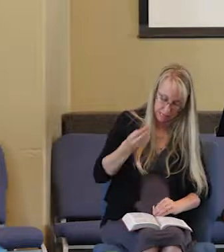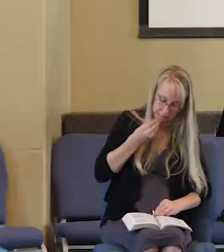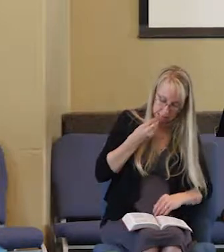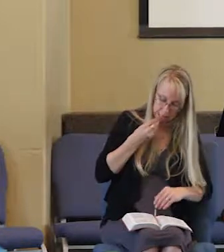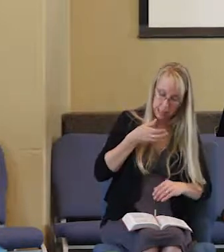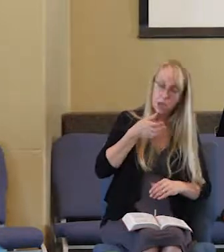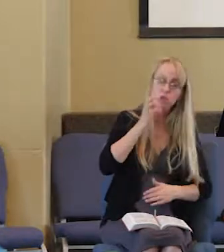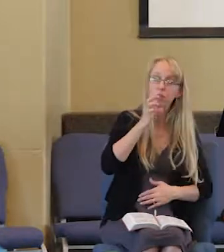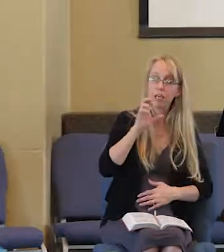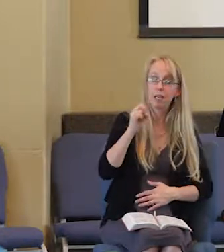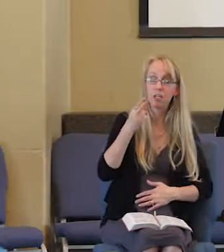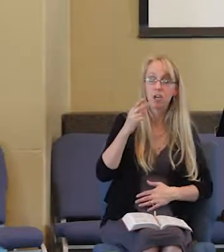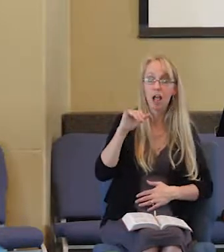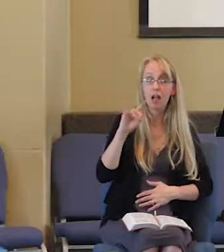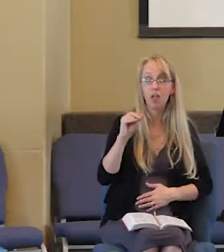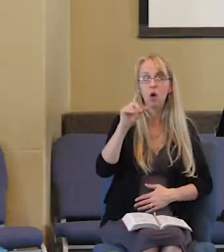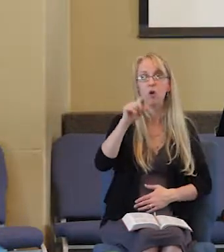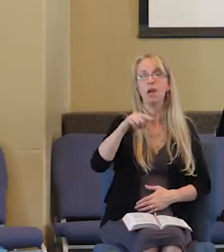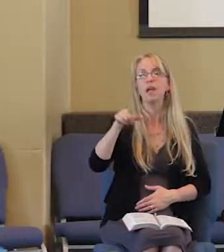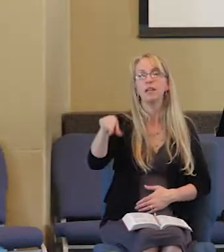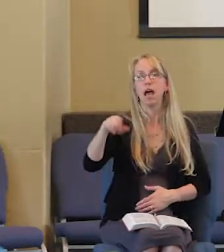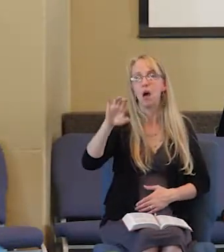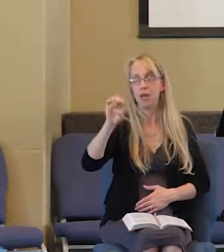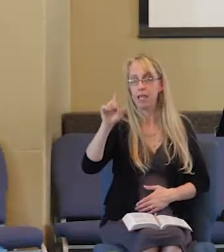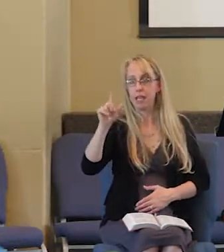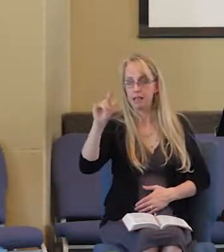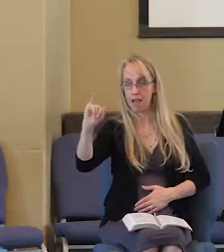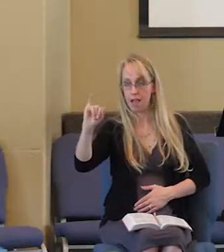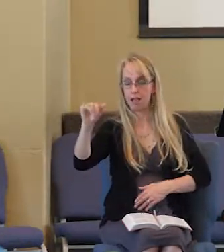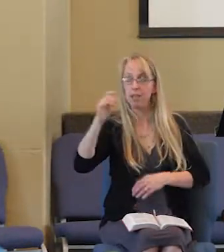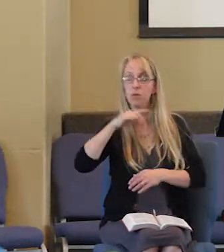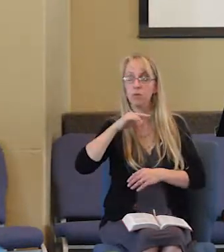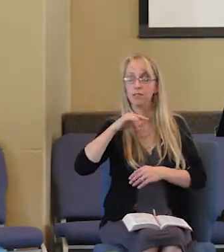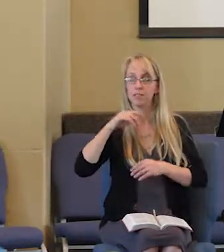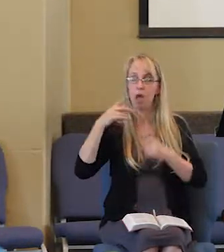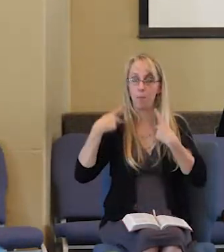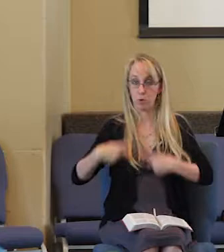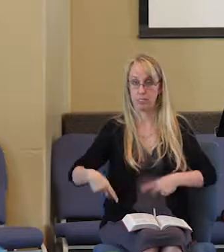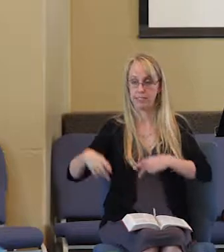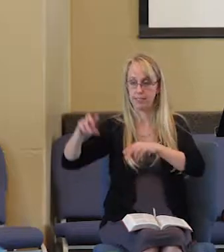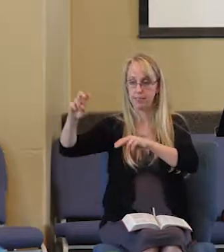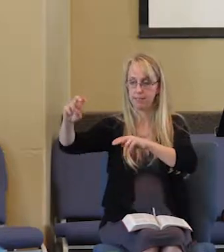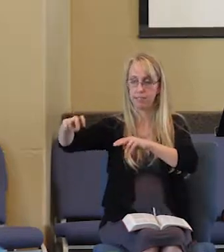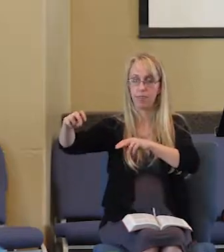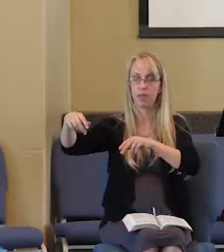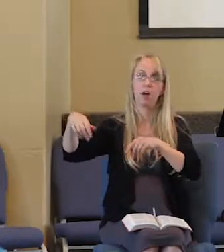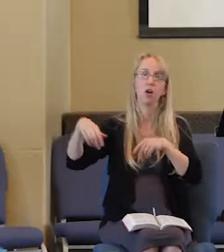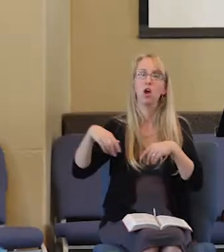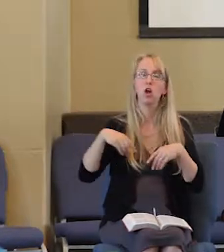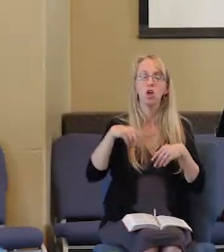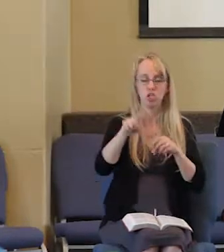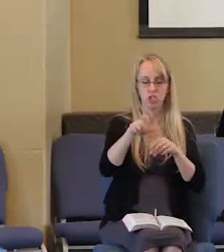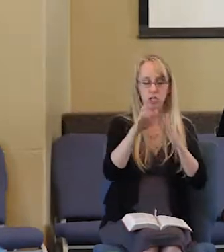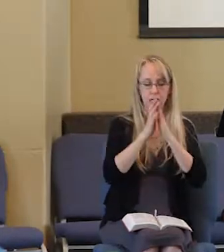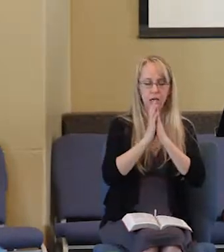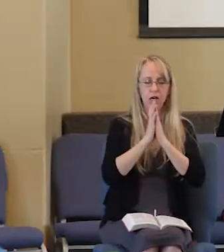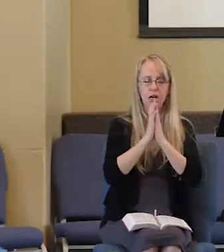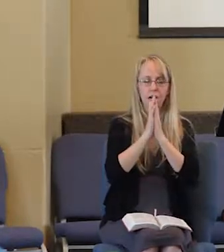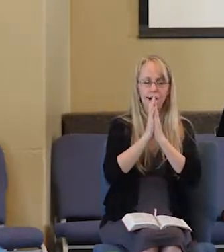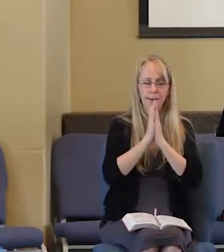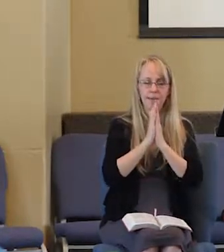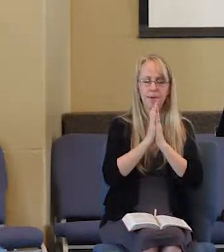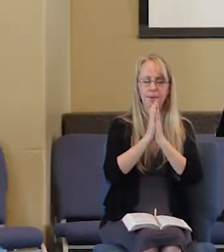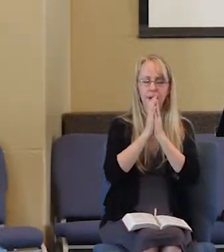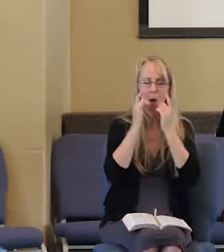priest was sitting on the seat by the doorpost of the temple of the Lord. She, greatly distressed, prayed to the Lord